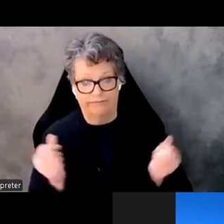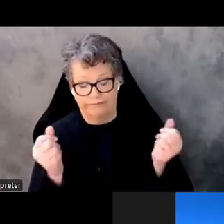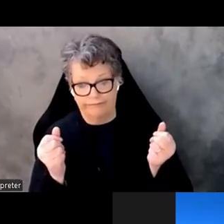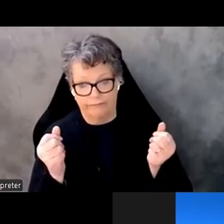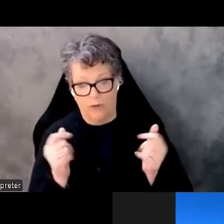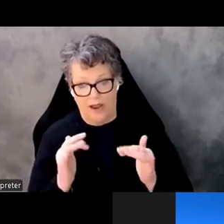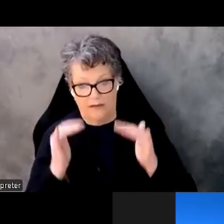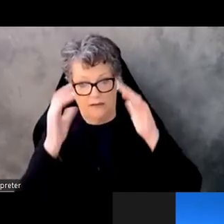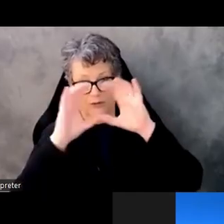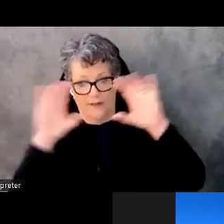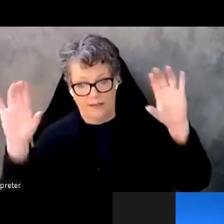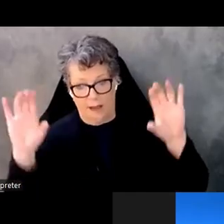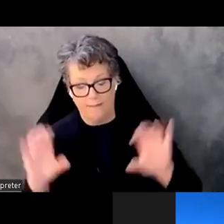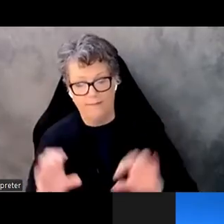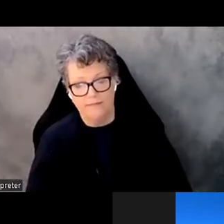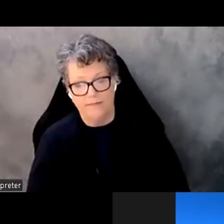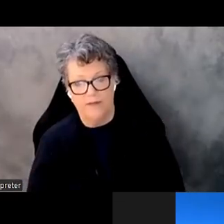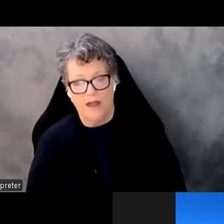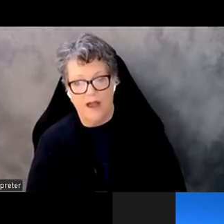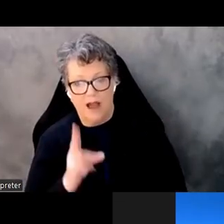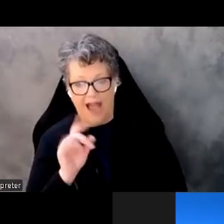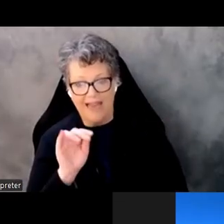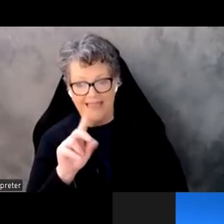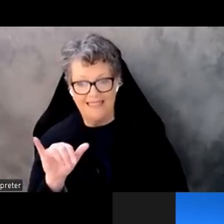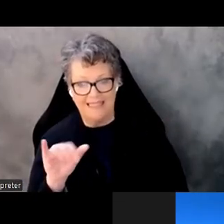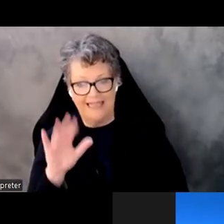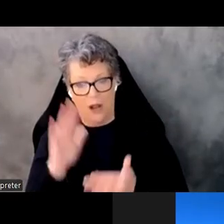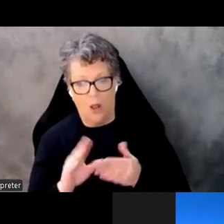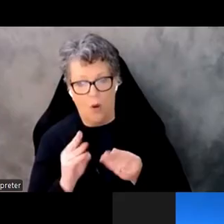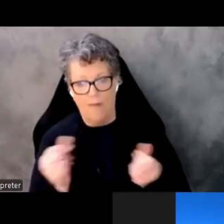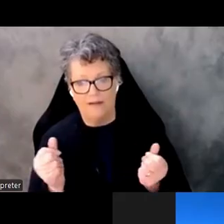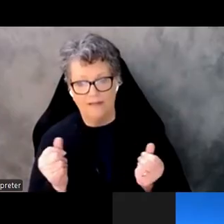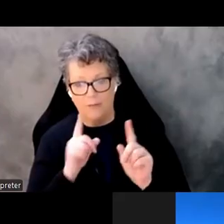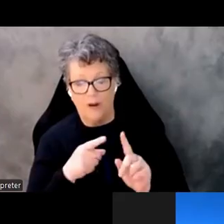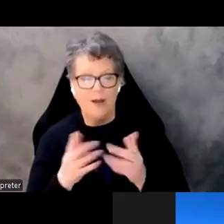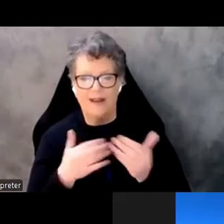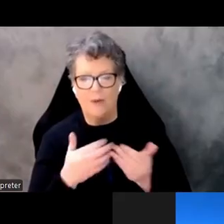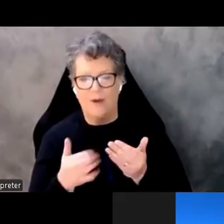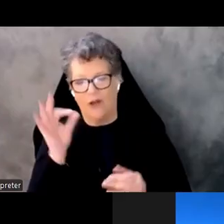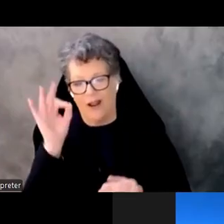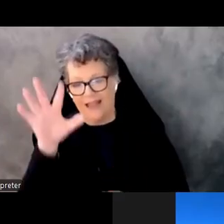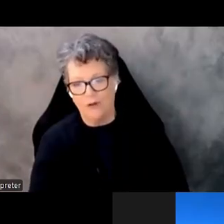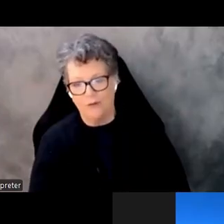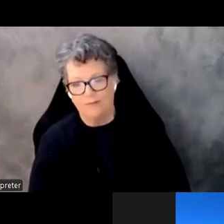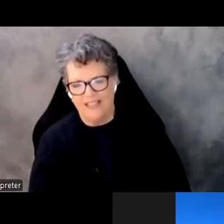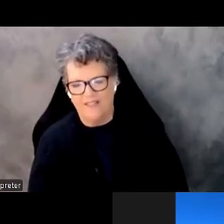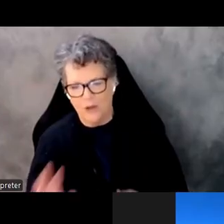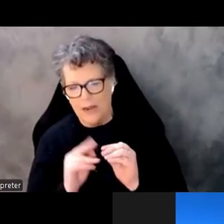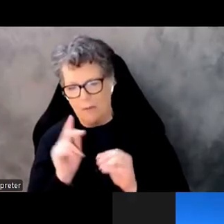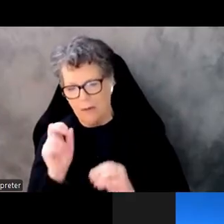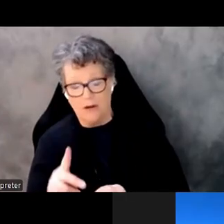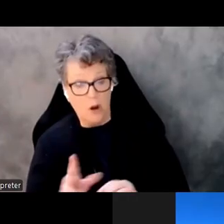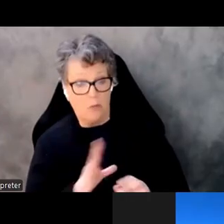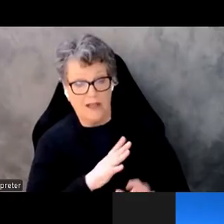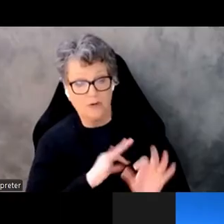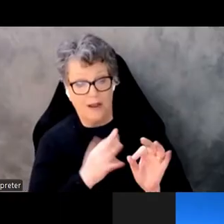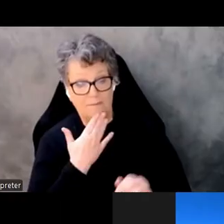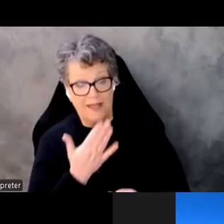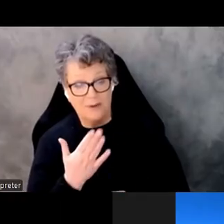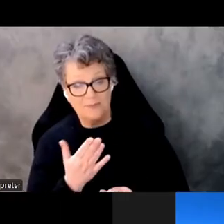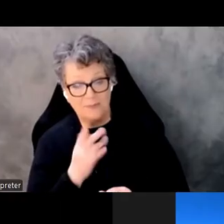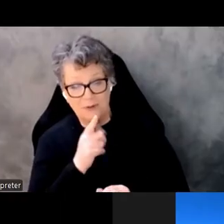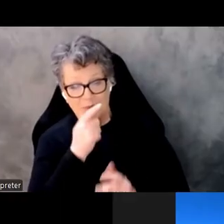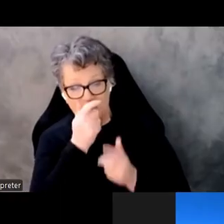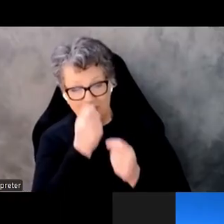It's pretty easy. It's a high density, low melting point. Yeah. So, but anyhow, I just thought I'd give you a number back. No, thank you. That's super